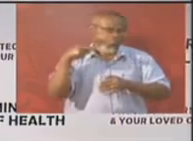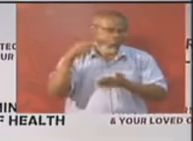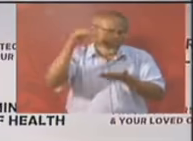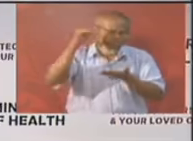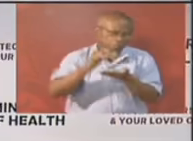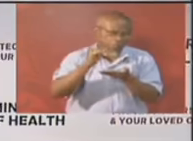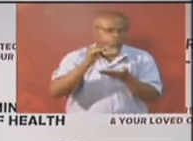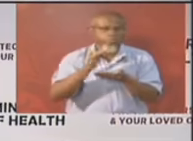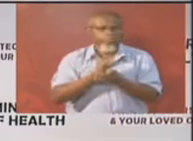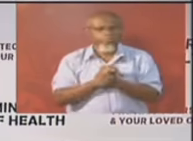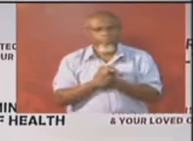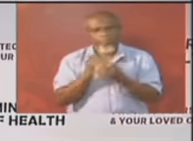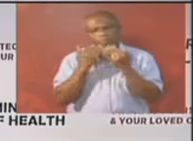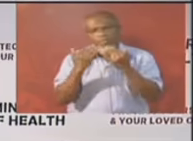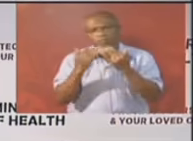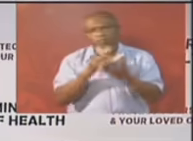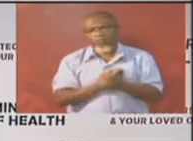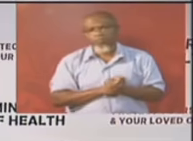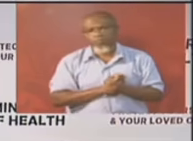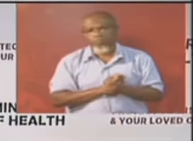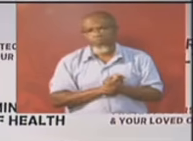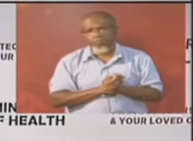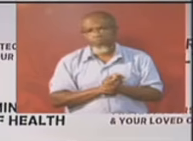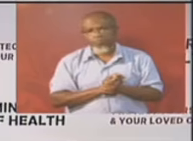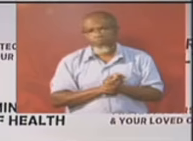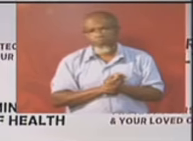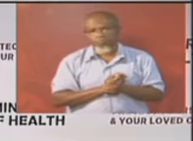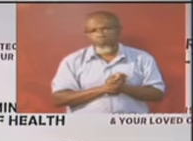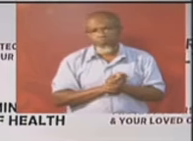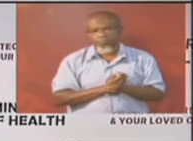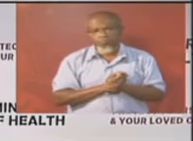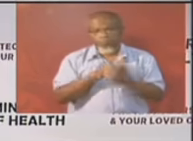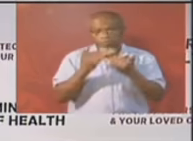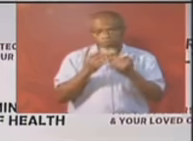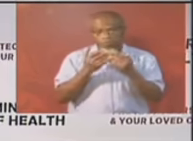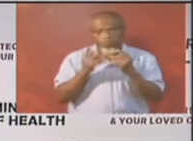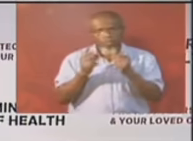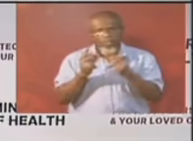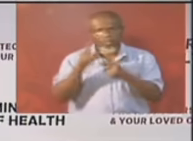Heinz. Time is coming down, so we'll quickly move to CL Communications.